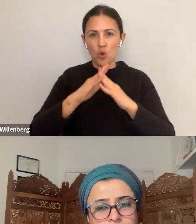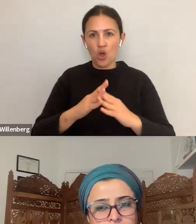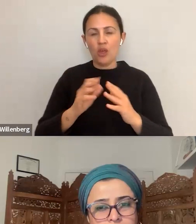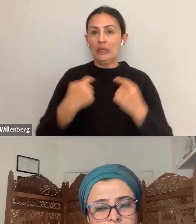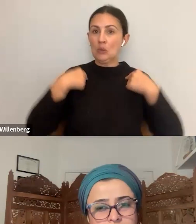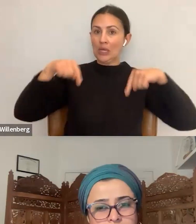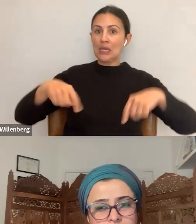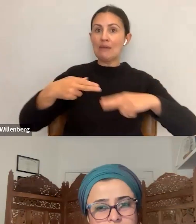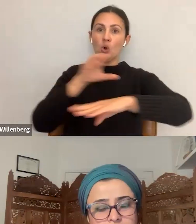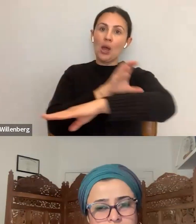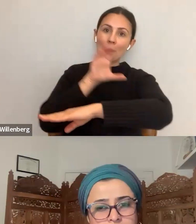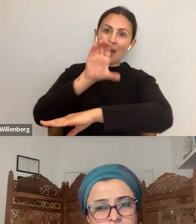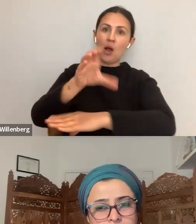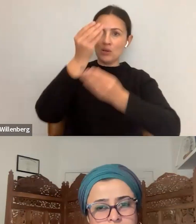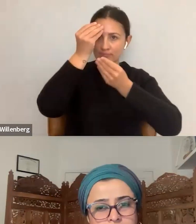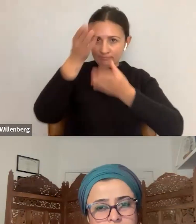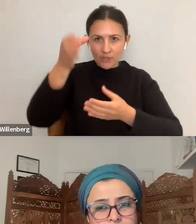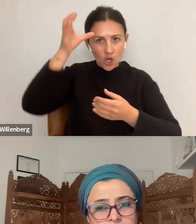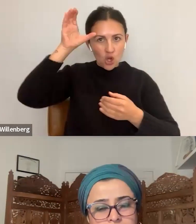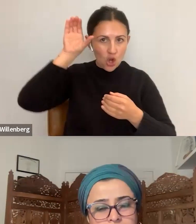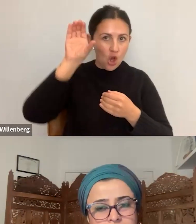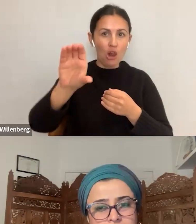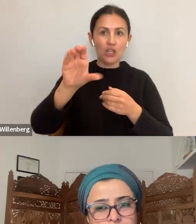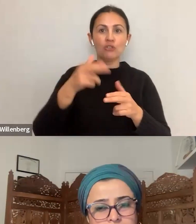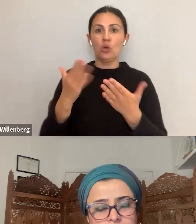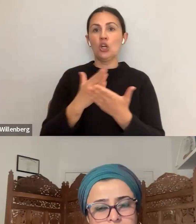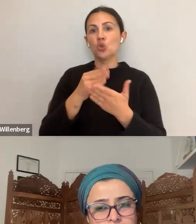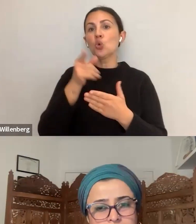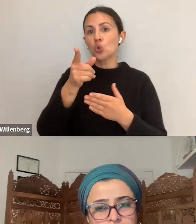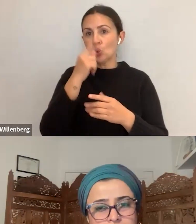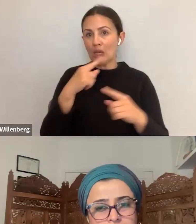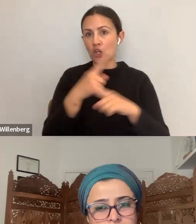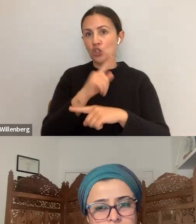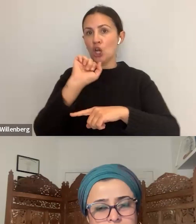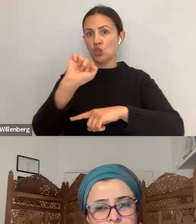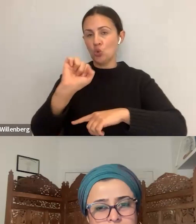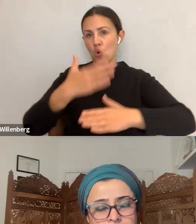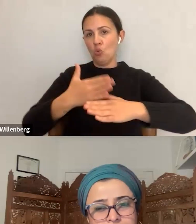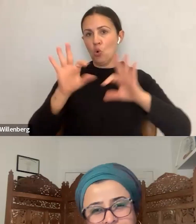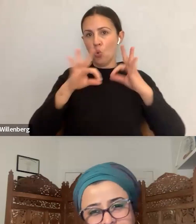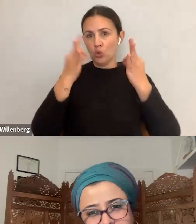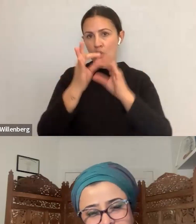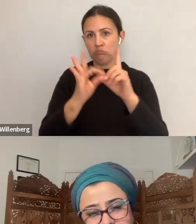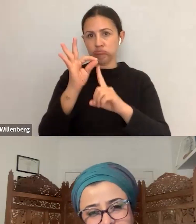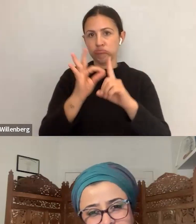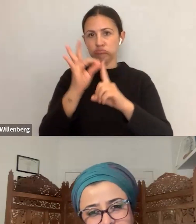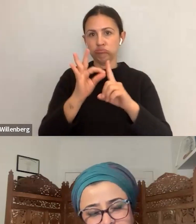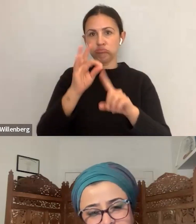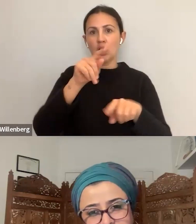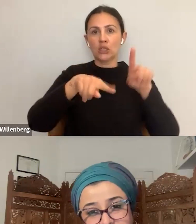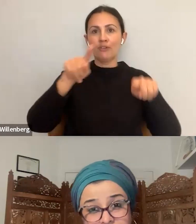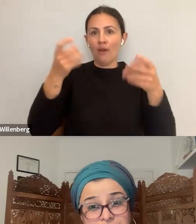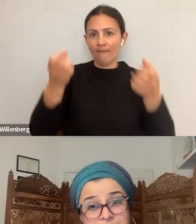you with the knowledge and skills that you need. We've got another, so I believe 4 sessions after this as